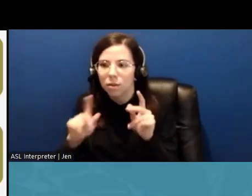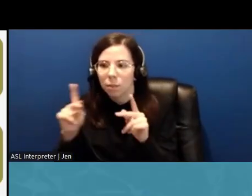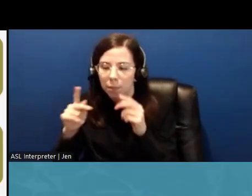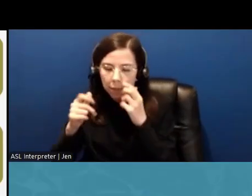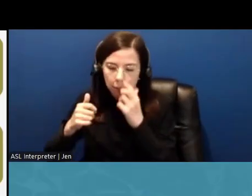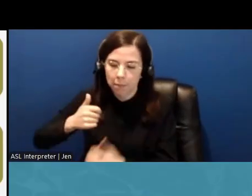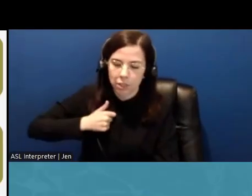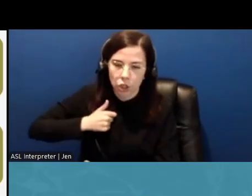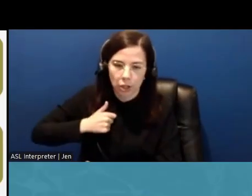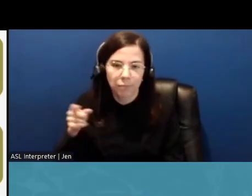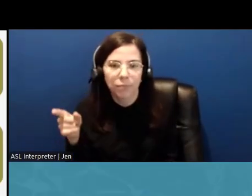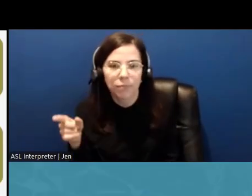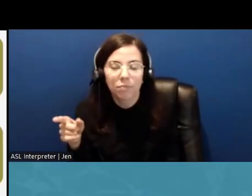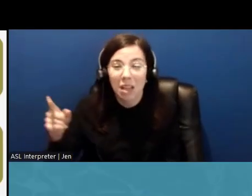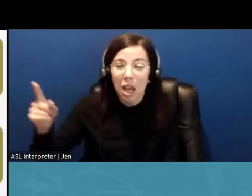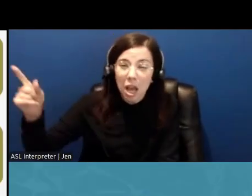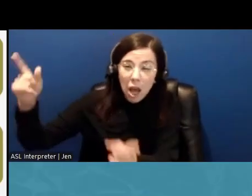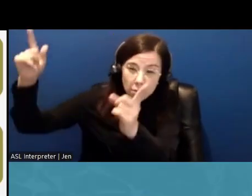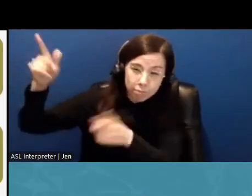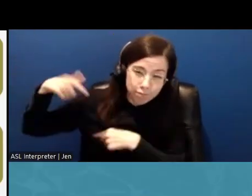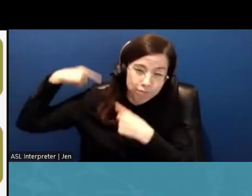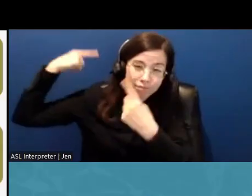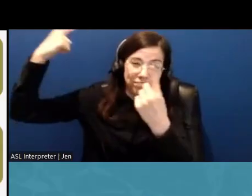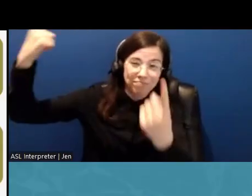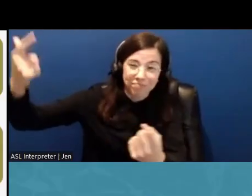there is a long tradition before the